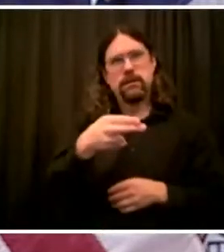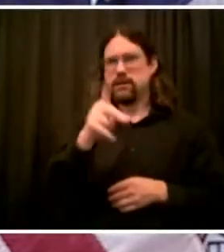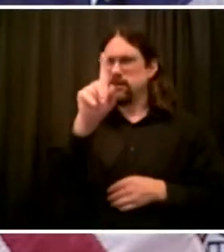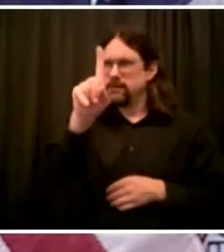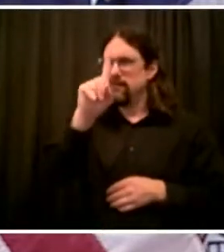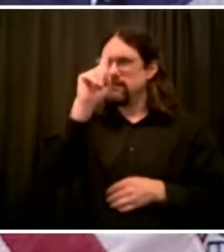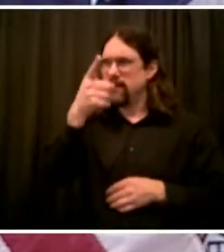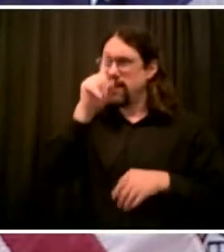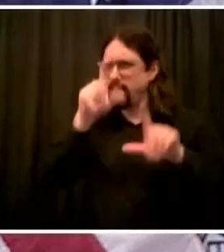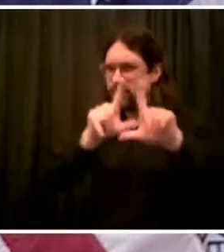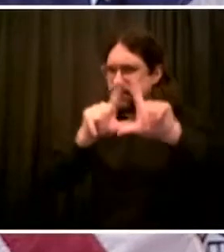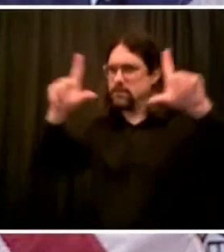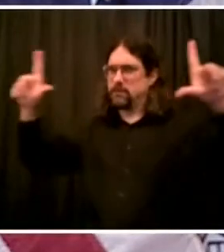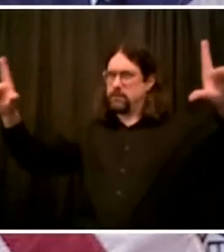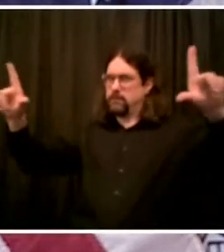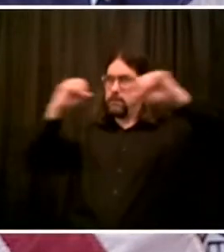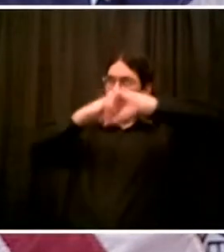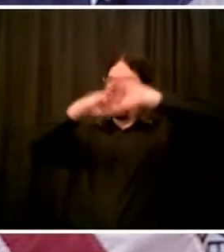14th.